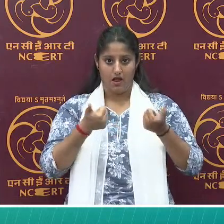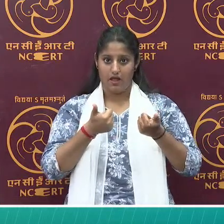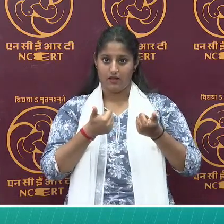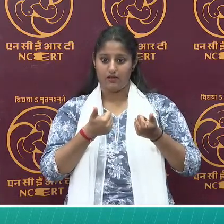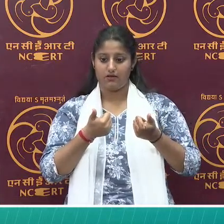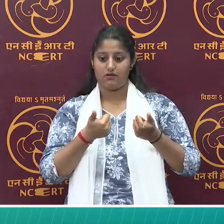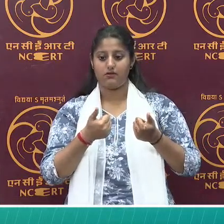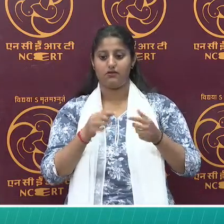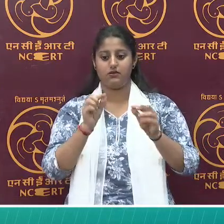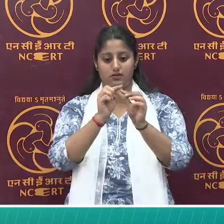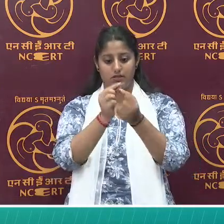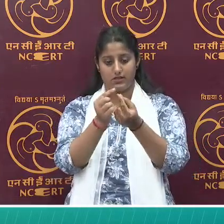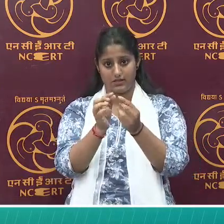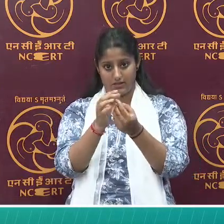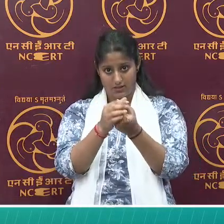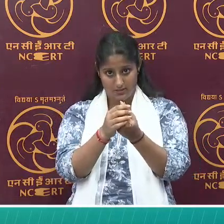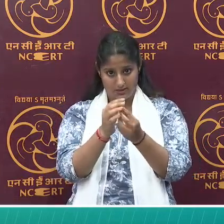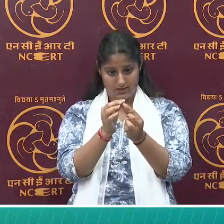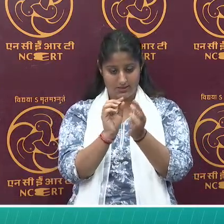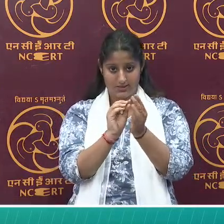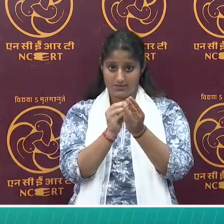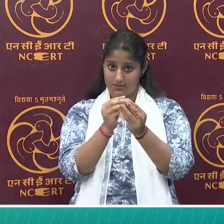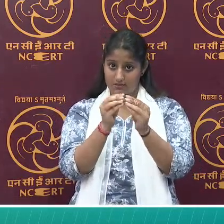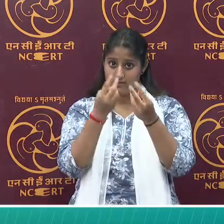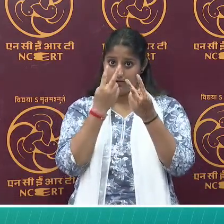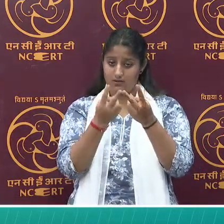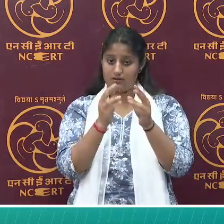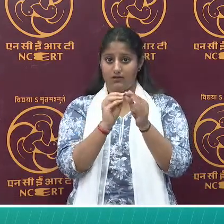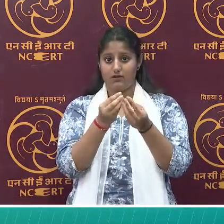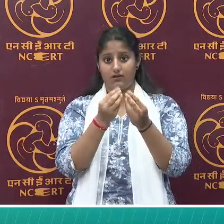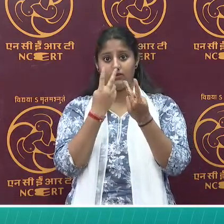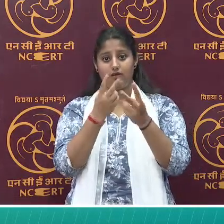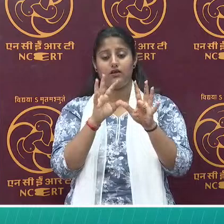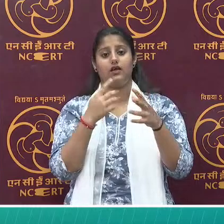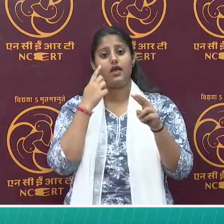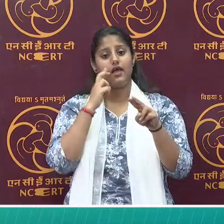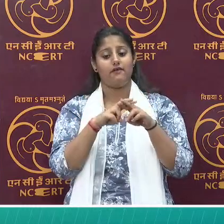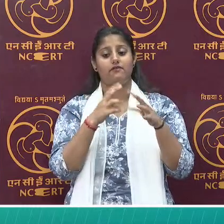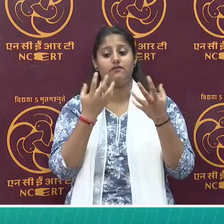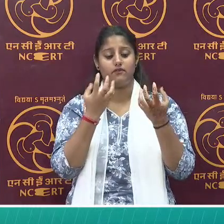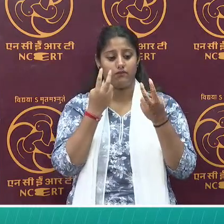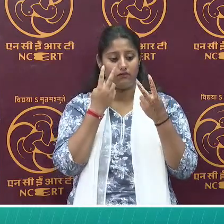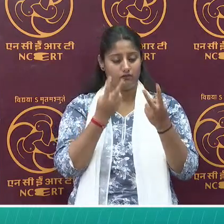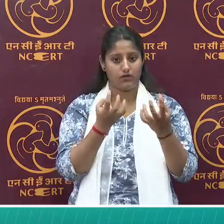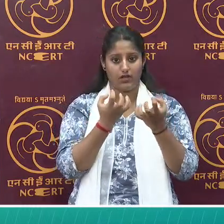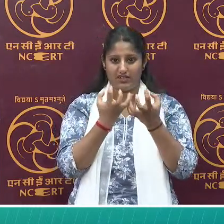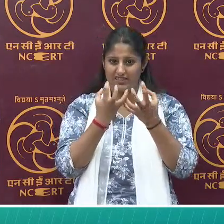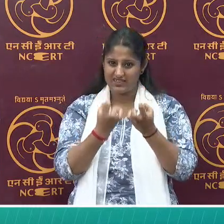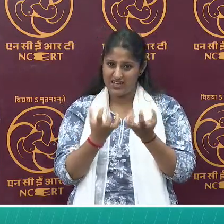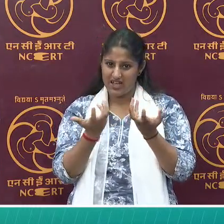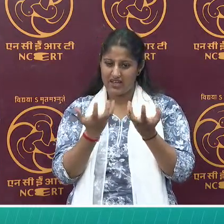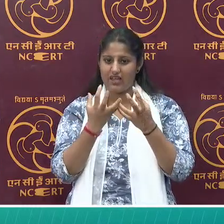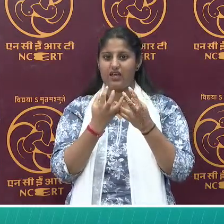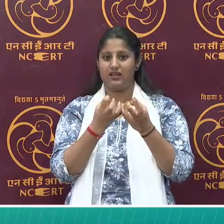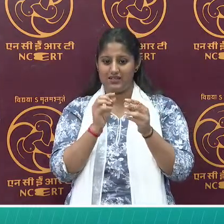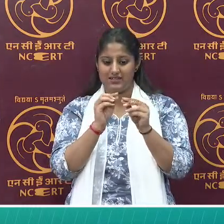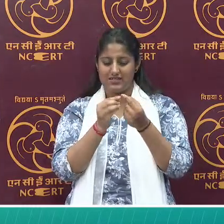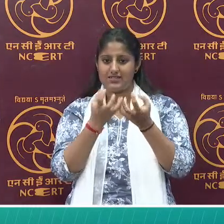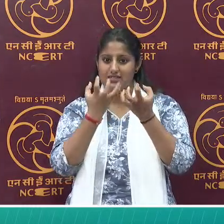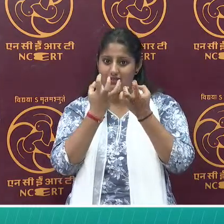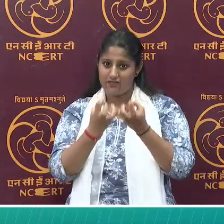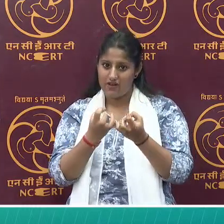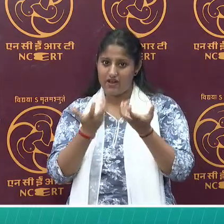Right. And second one, because seeds are what? They are dried. Right. So they'll get that moisture. So